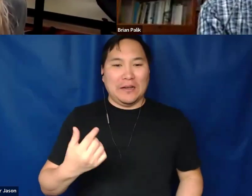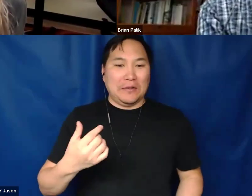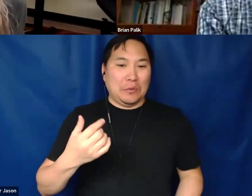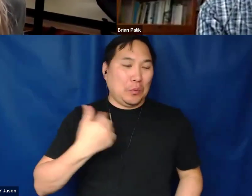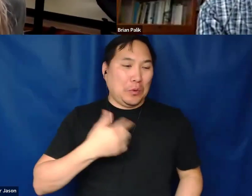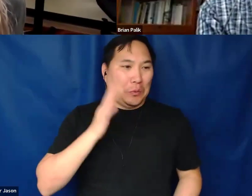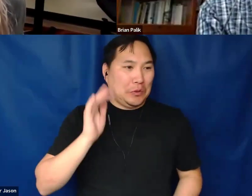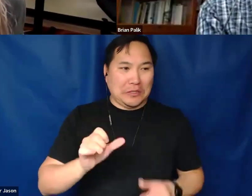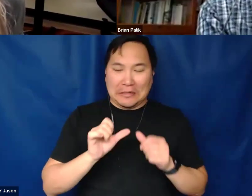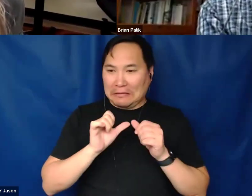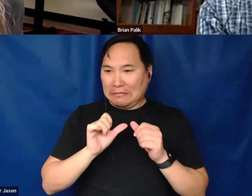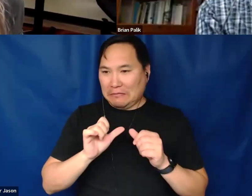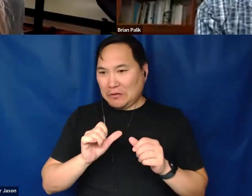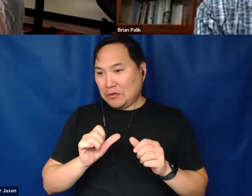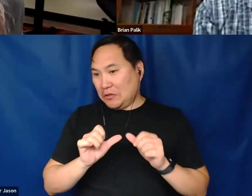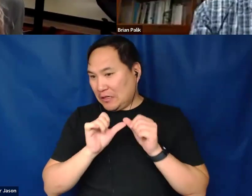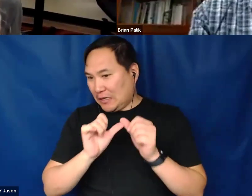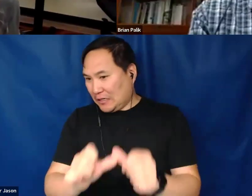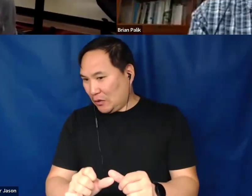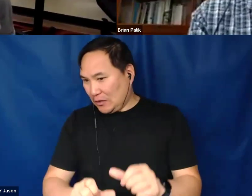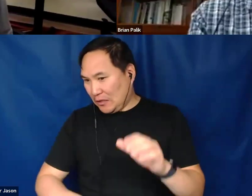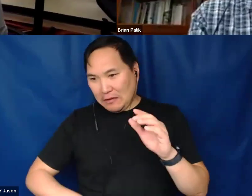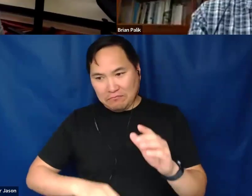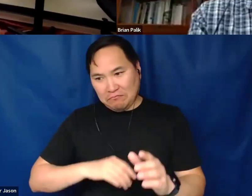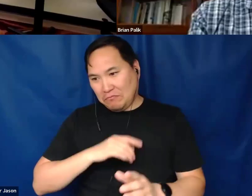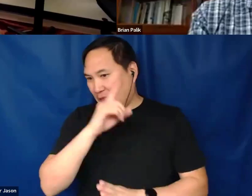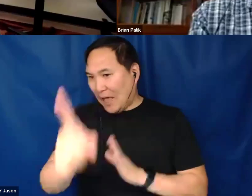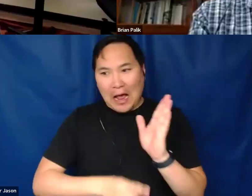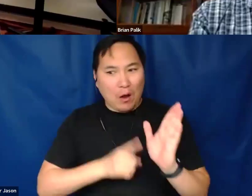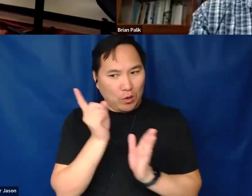go to the hour, and so put those in.